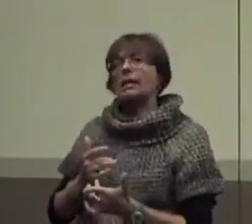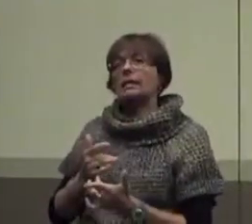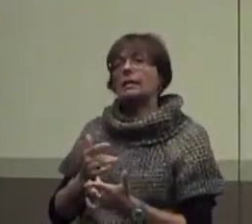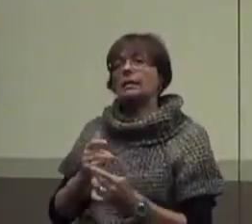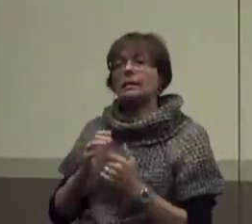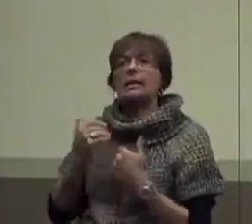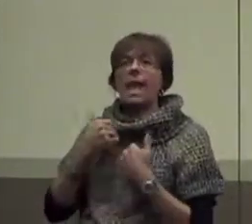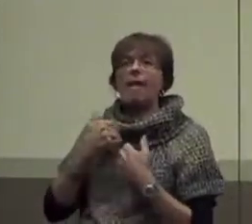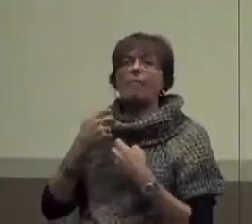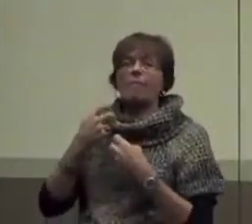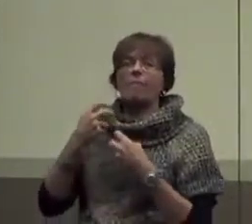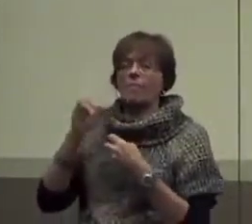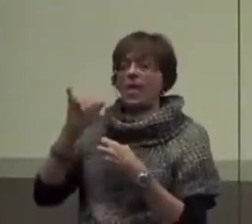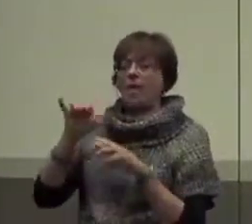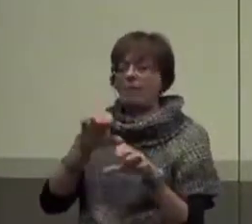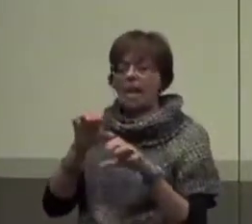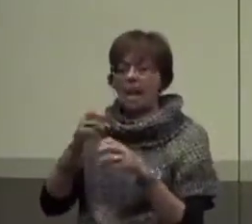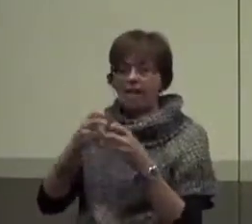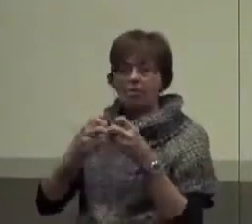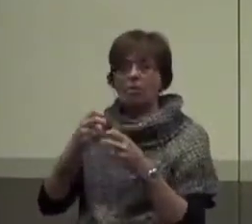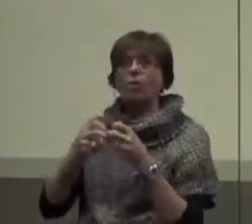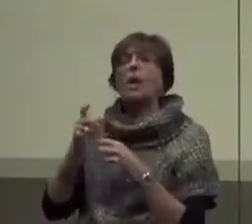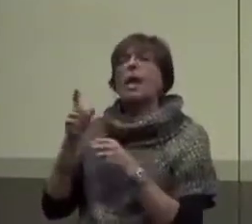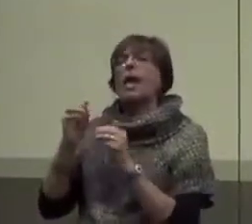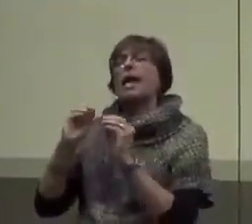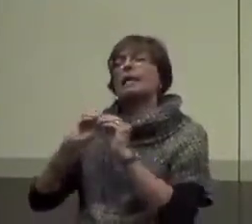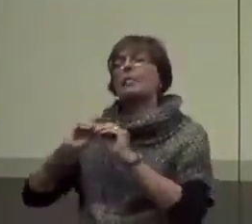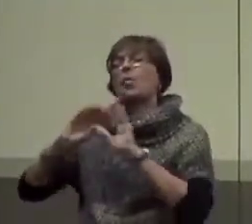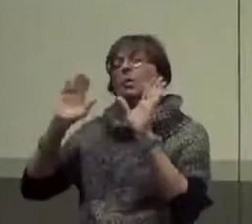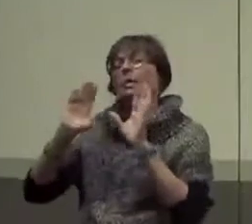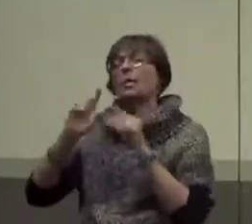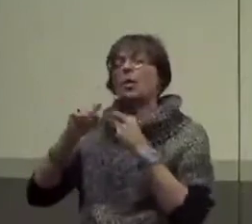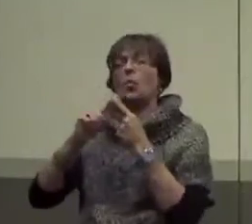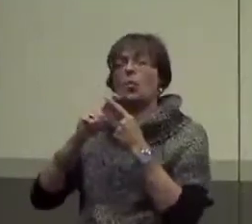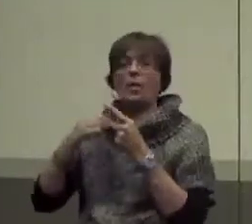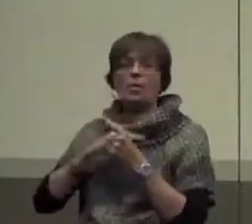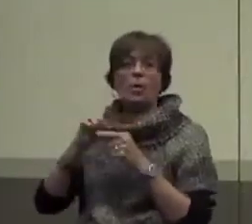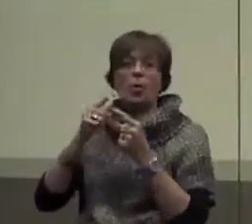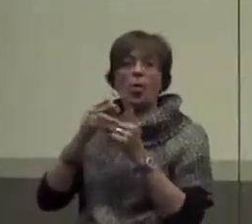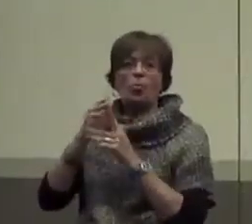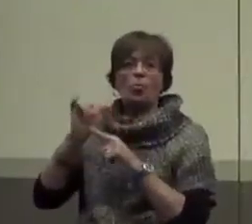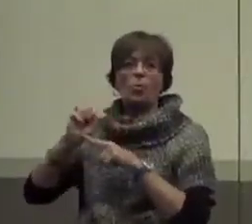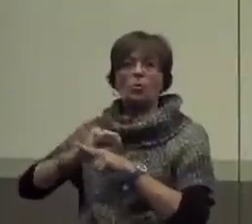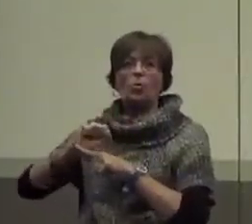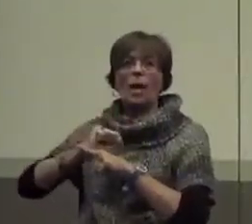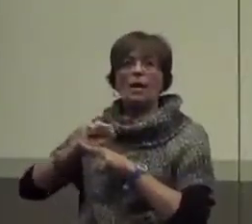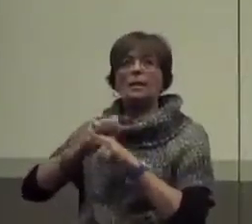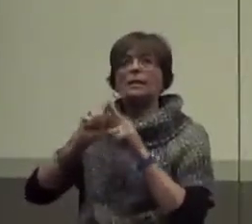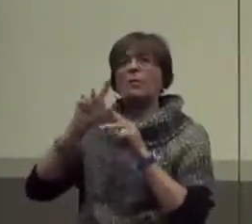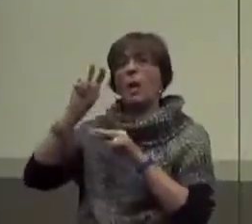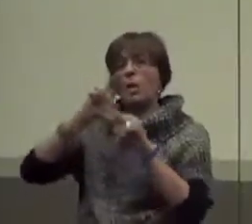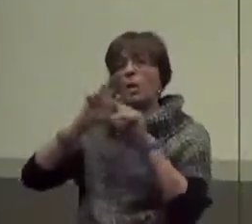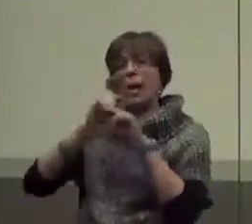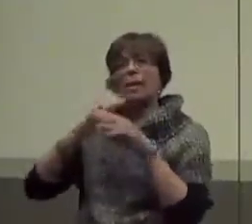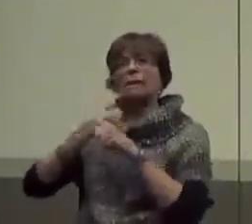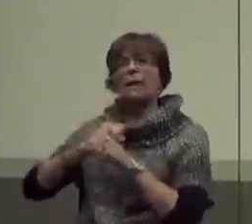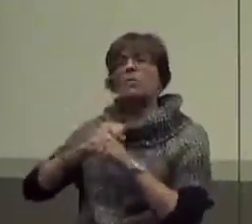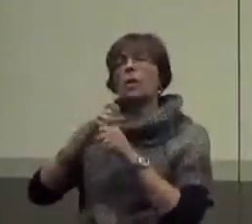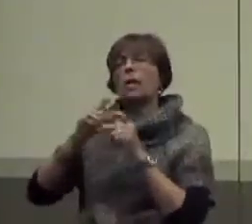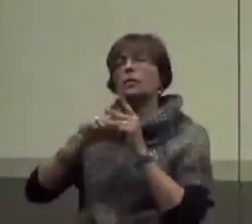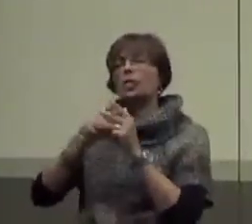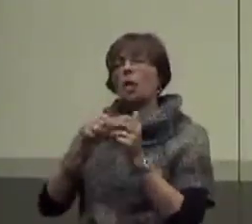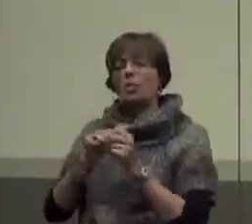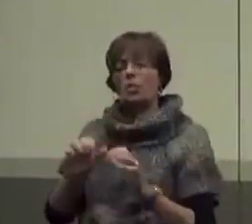have a problem behavior. And it's more clear when we go through the trainings here. But we then look at a summary, and of course we start